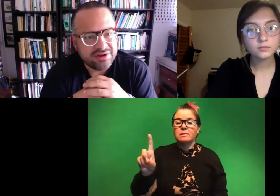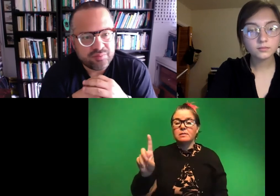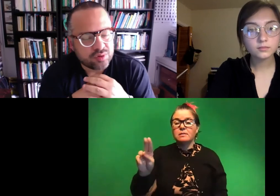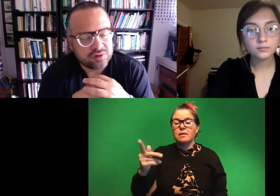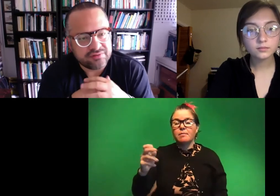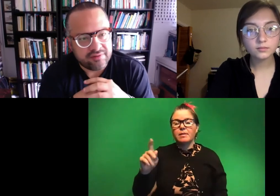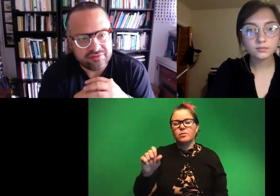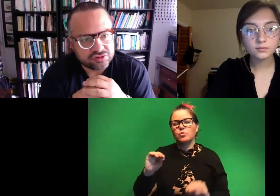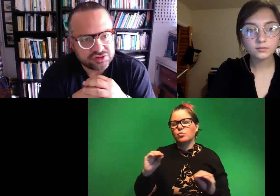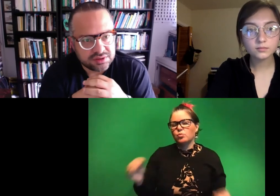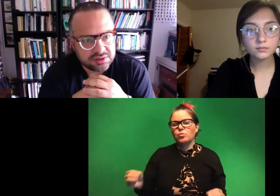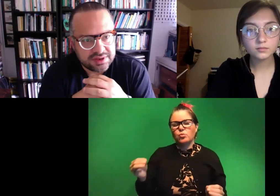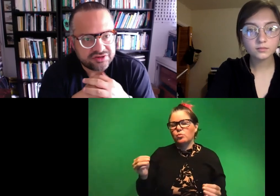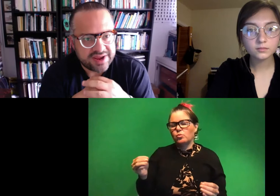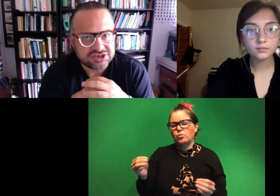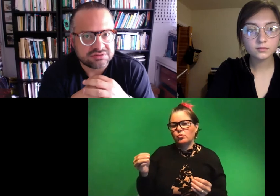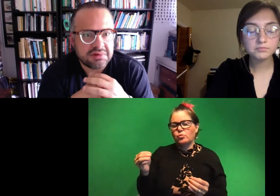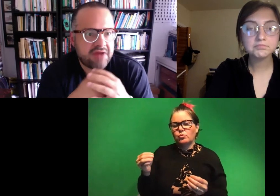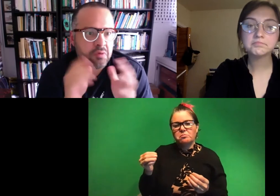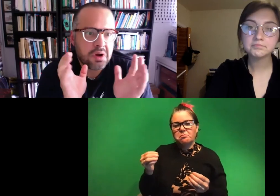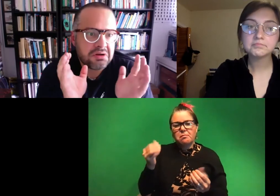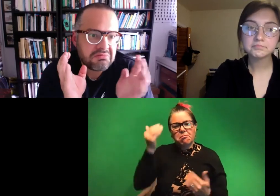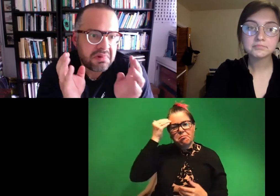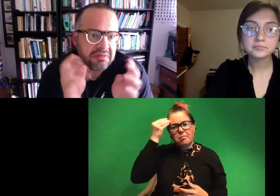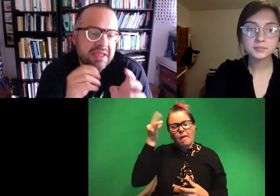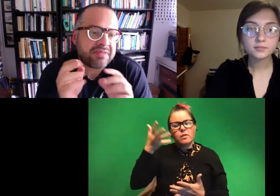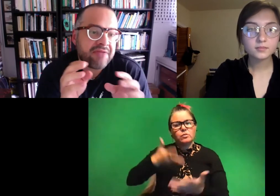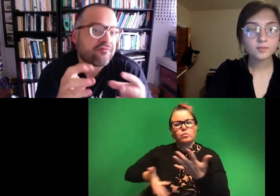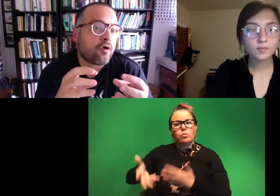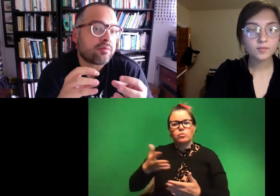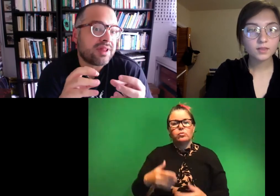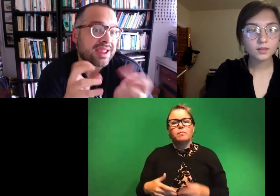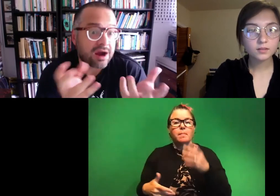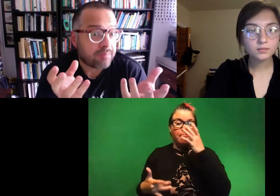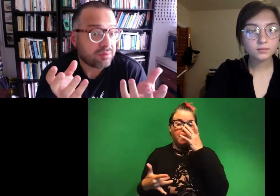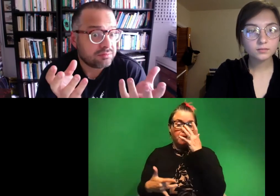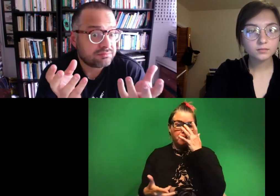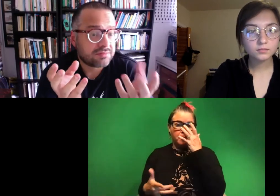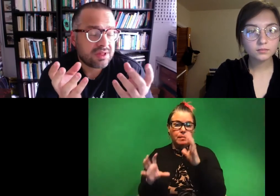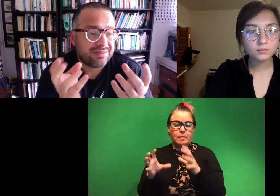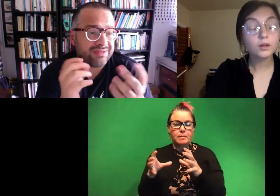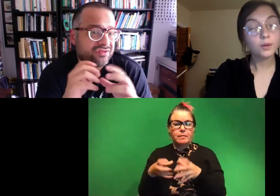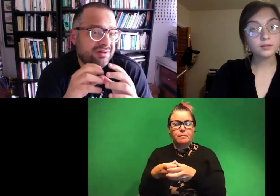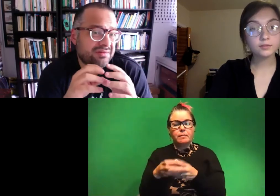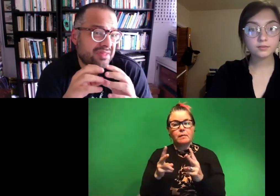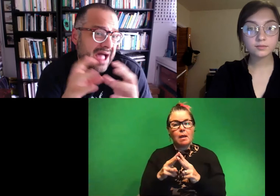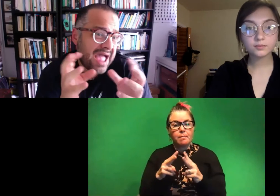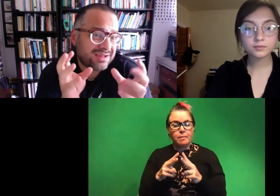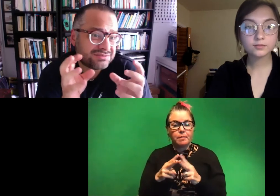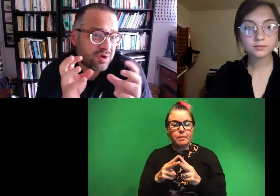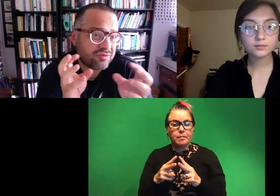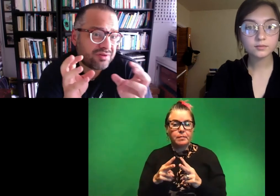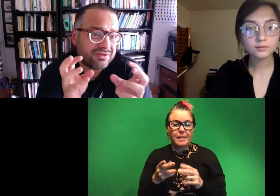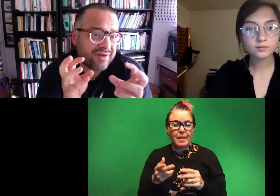have any report of social interaction. Everyone, they form like a couple. That's the